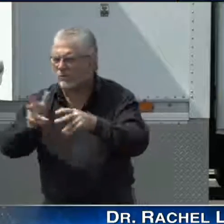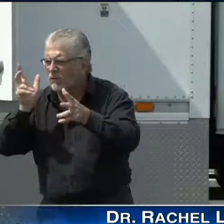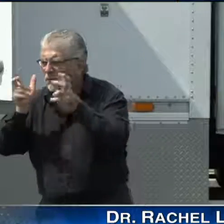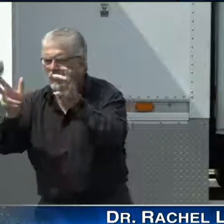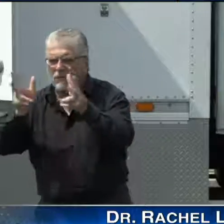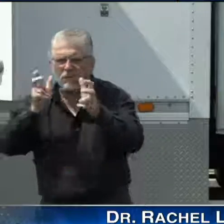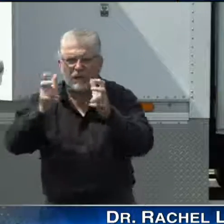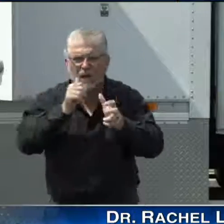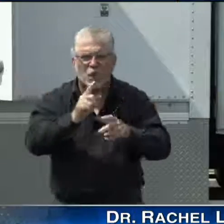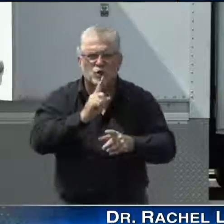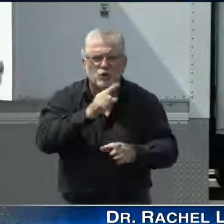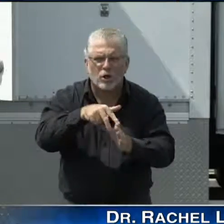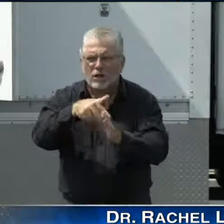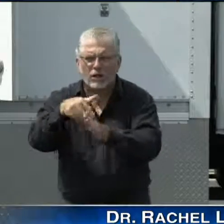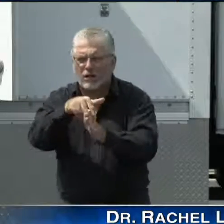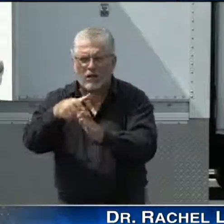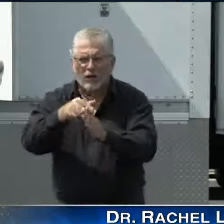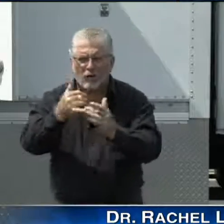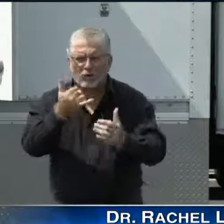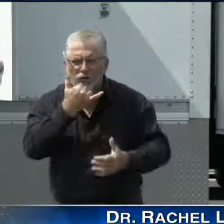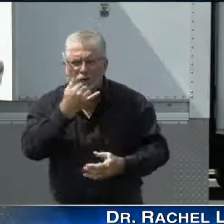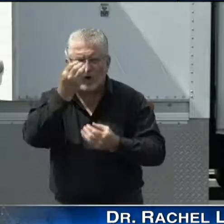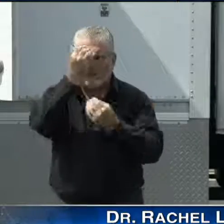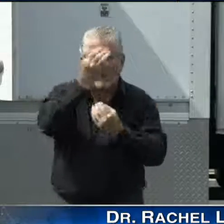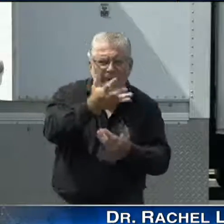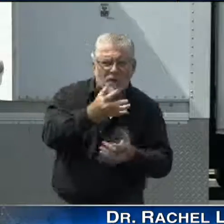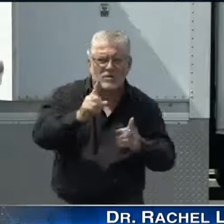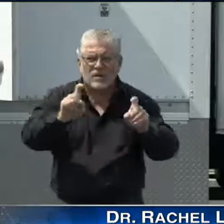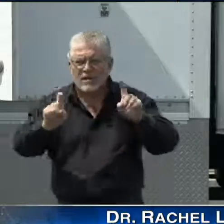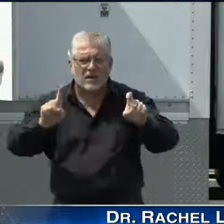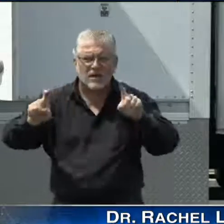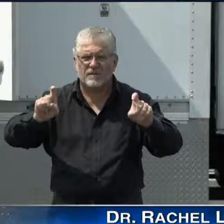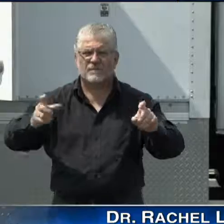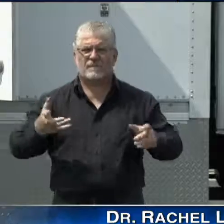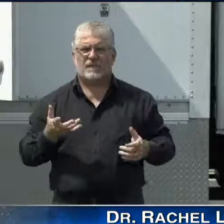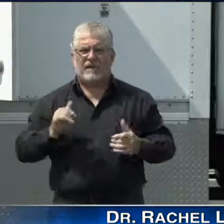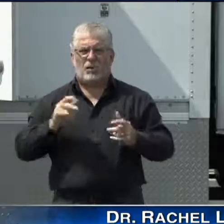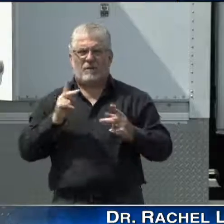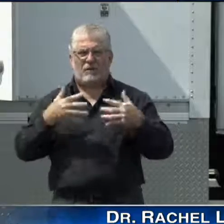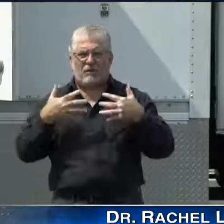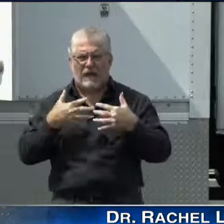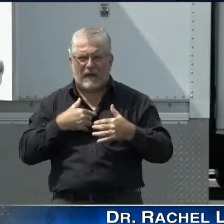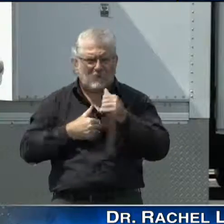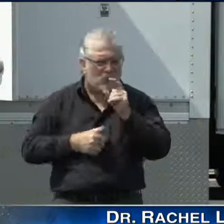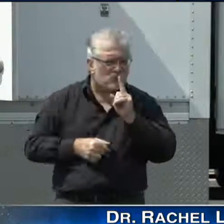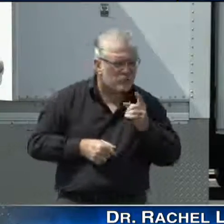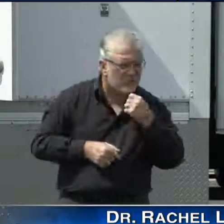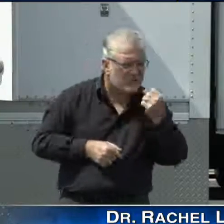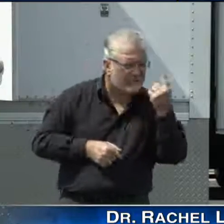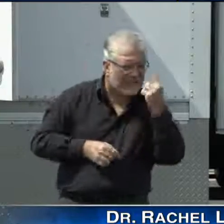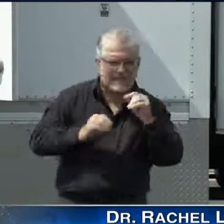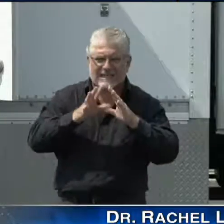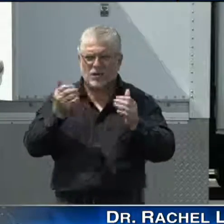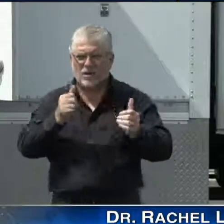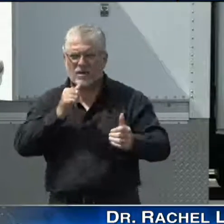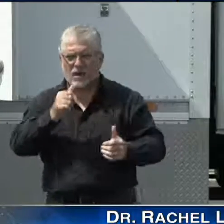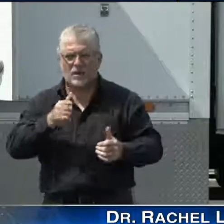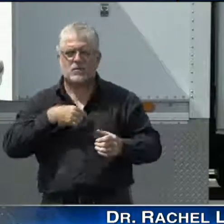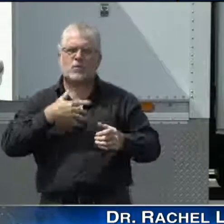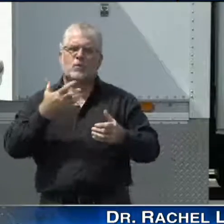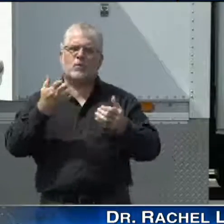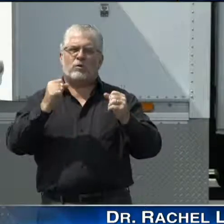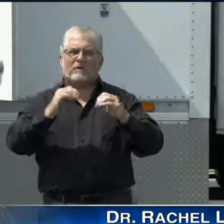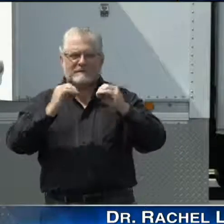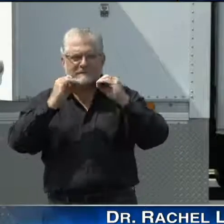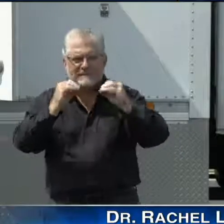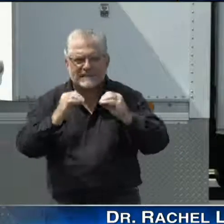reports, etc. And so I think that people fear what they don't understand, and then through education and appropriate testing that we can